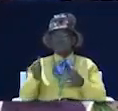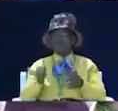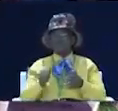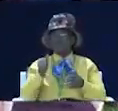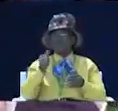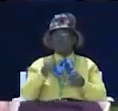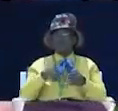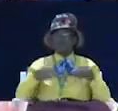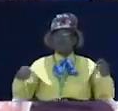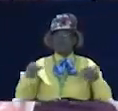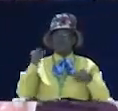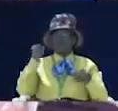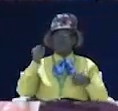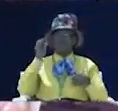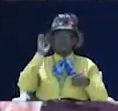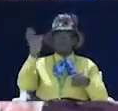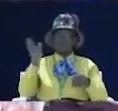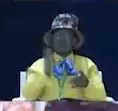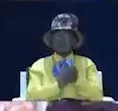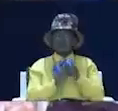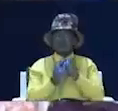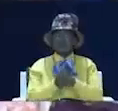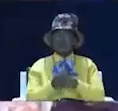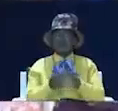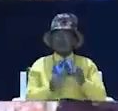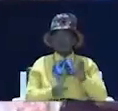Enemy will become servant.